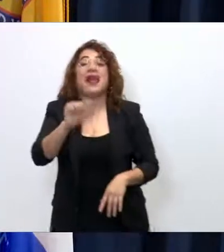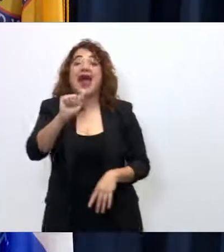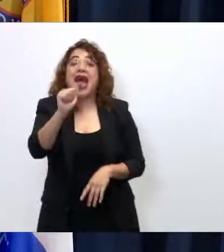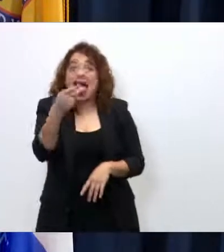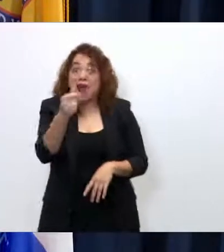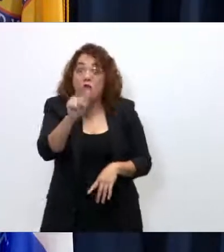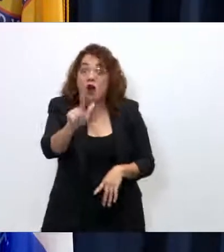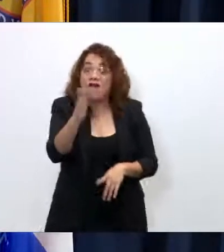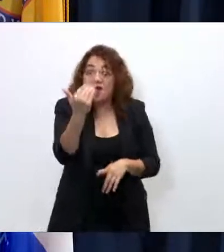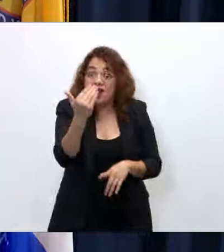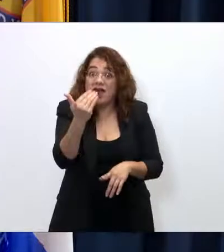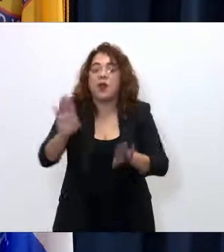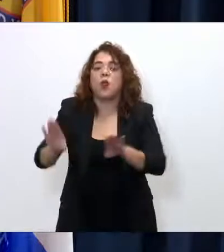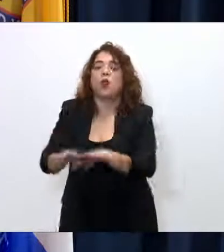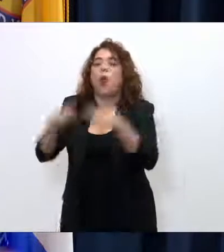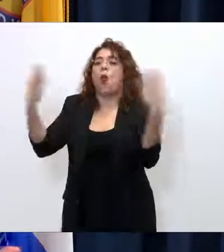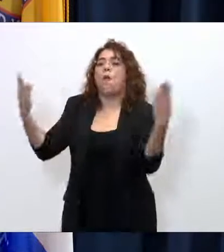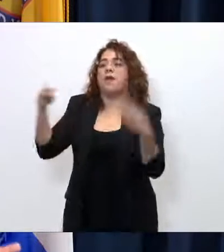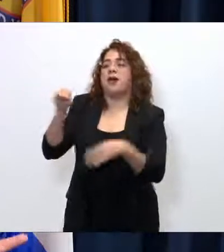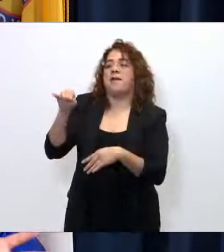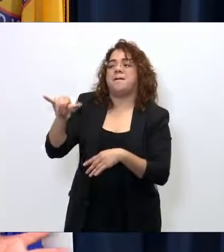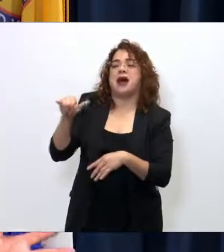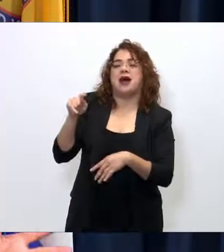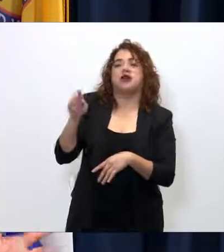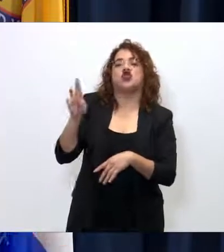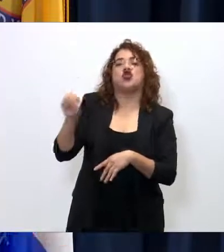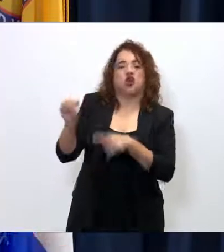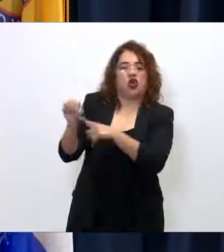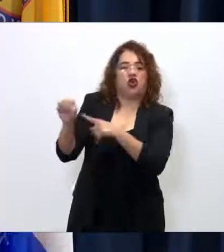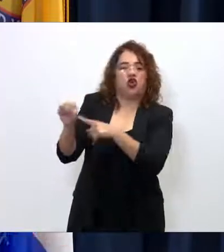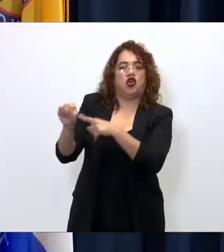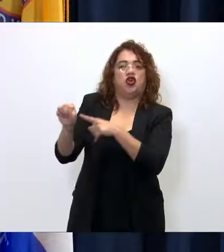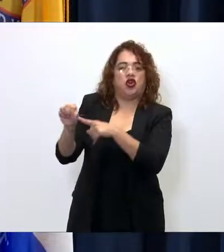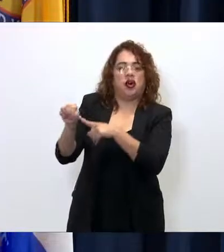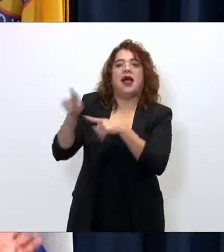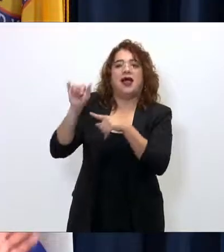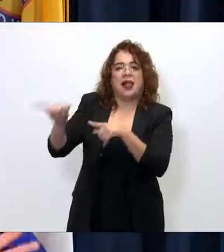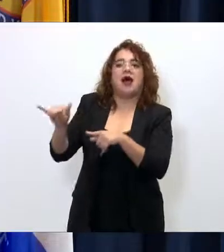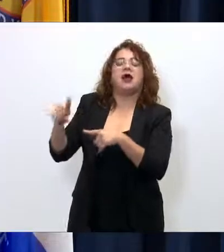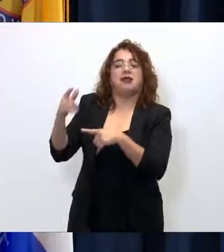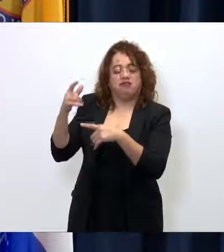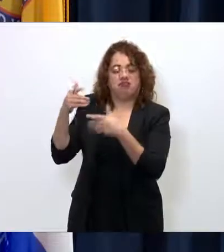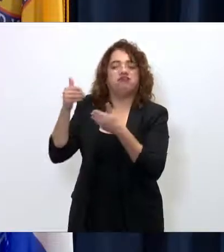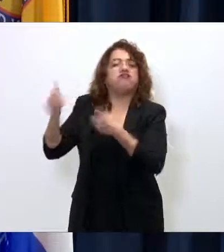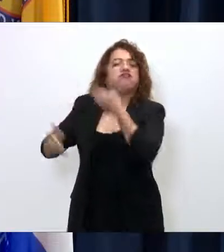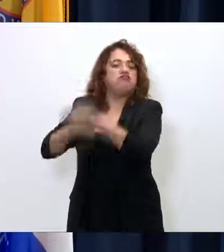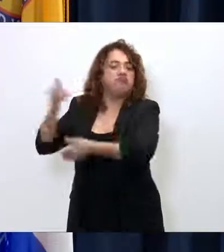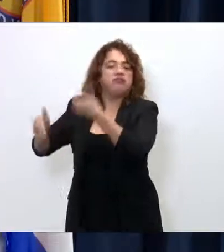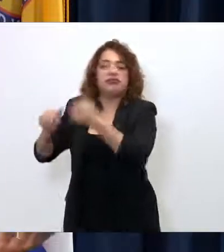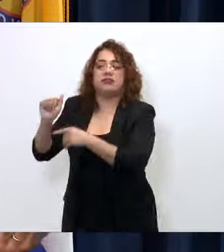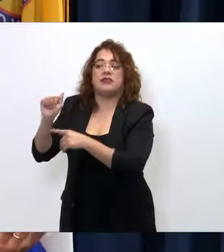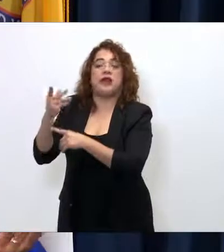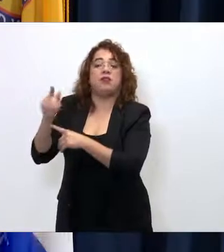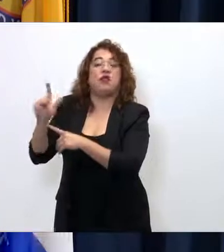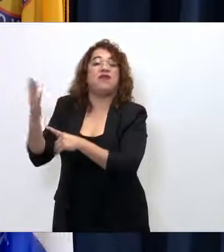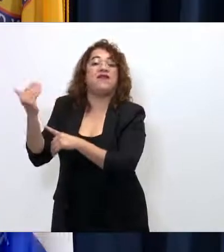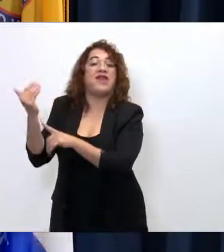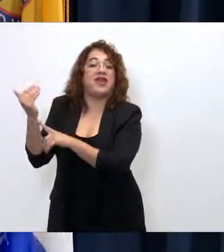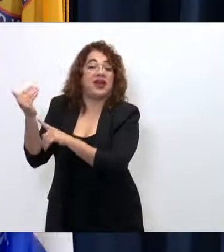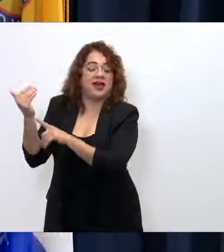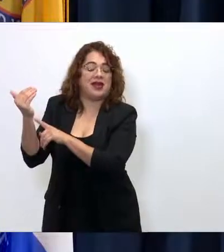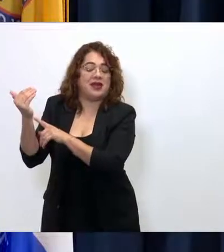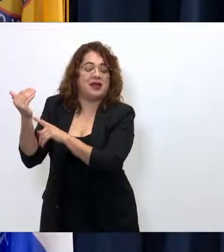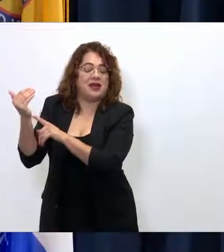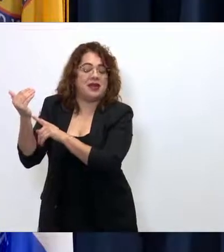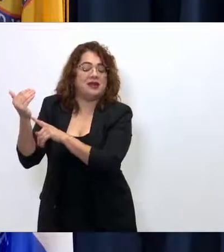site. But just note that Mitron is not accepting appointments for 16 plus because the state has not turned that on